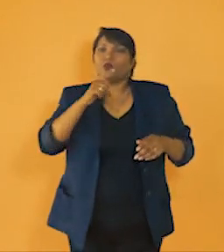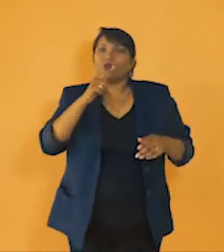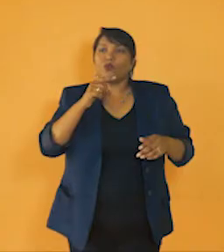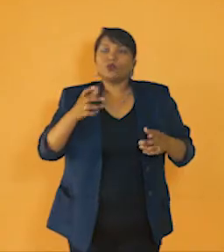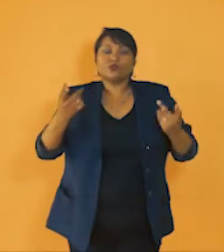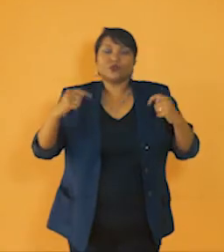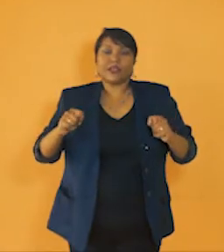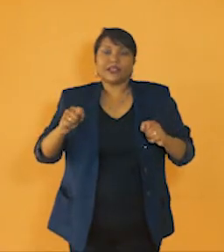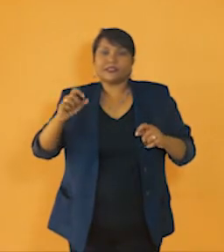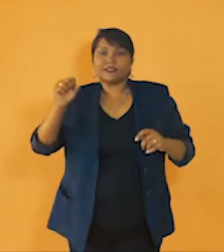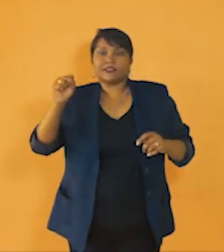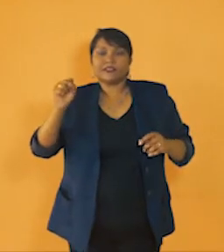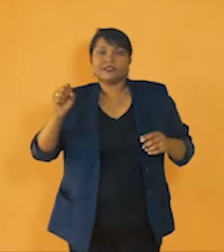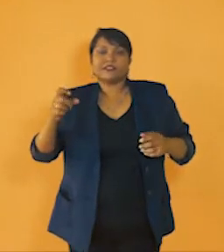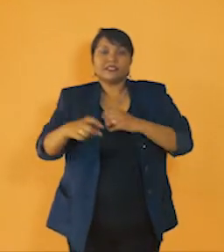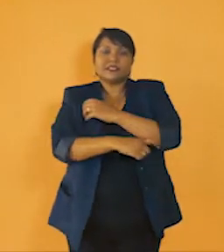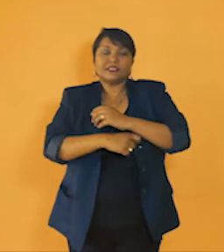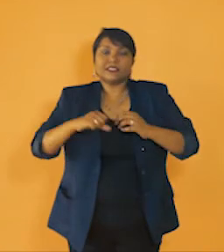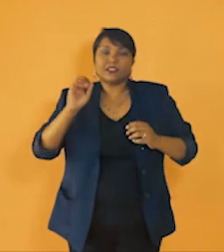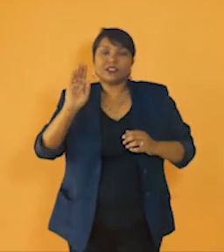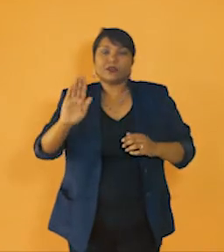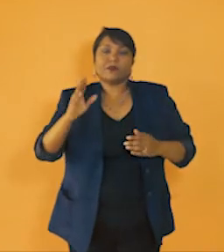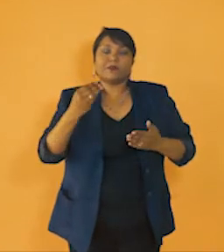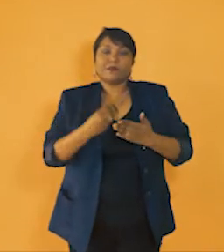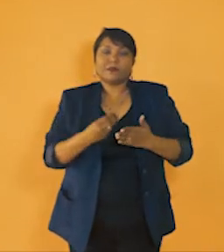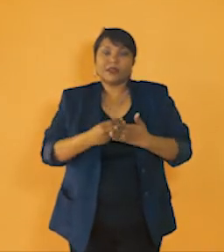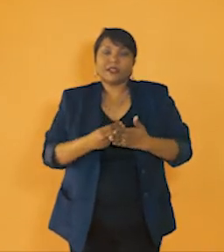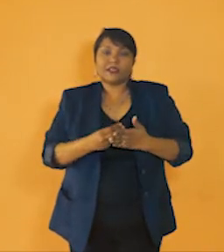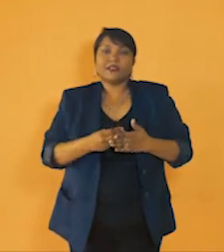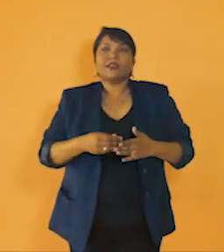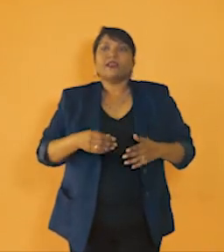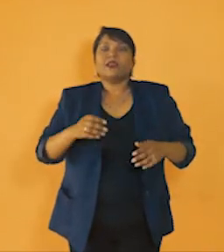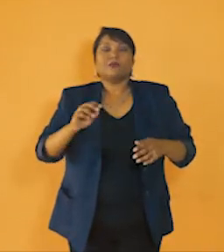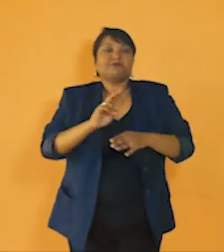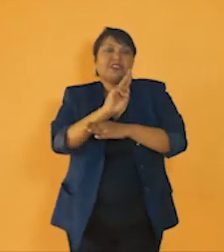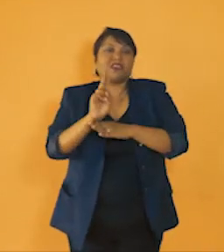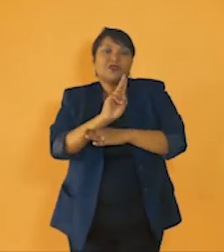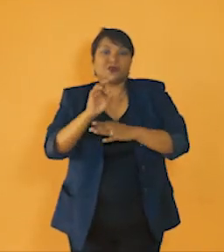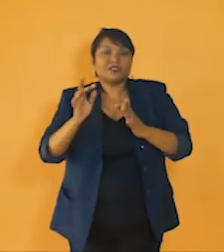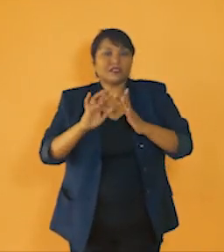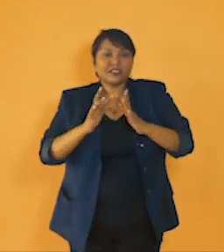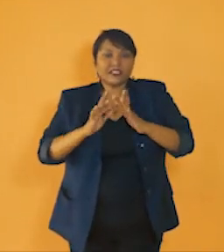folks. So they of course, people who